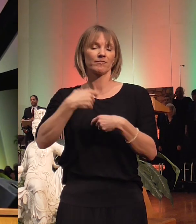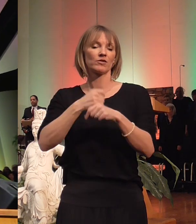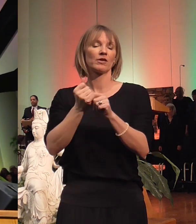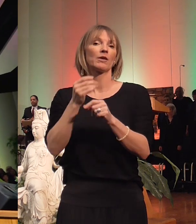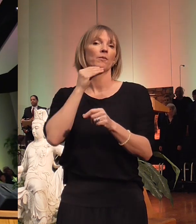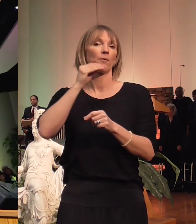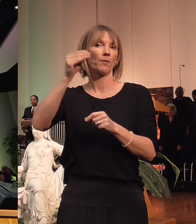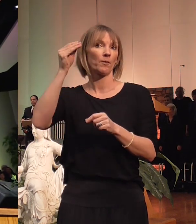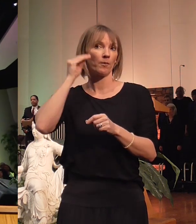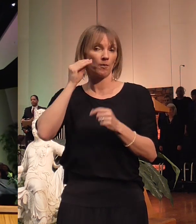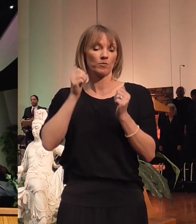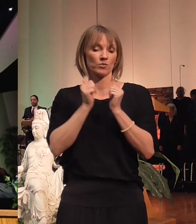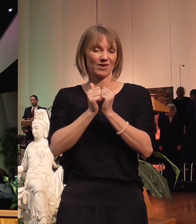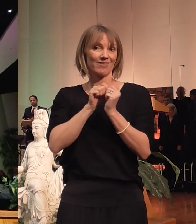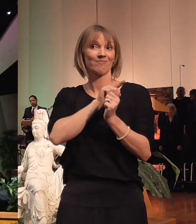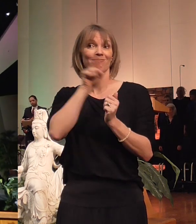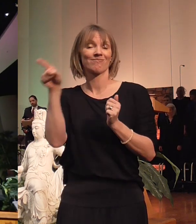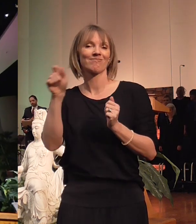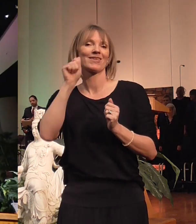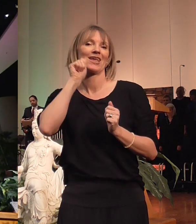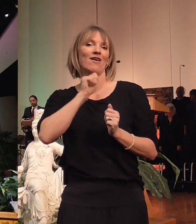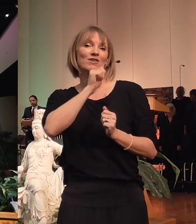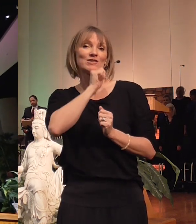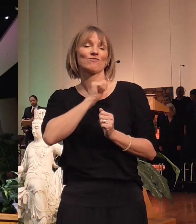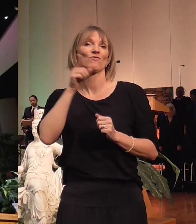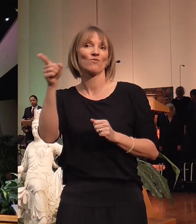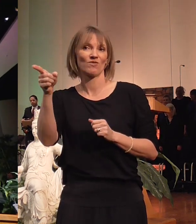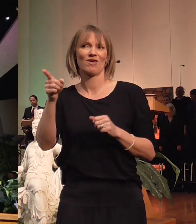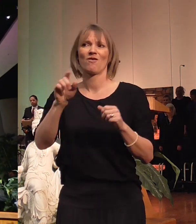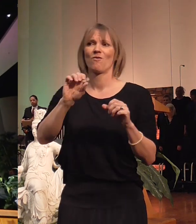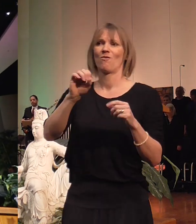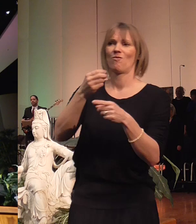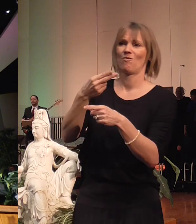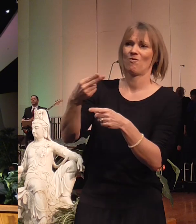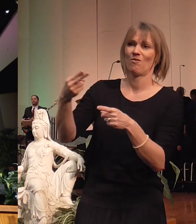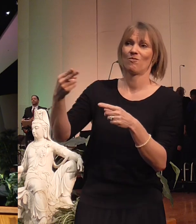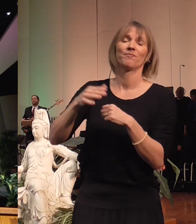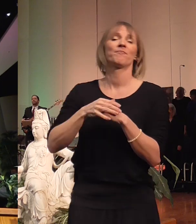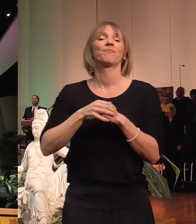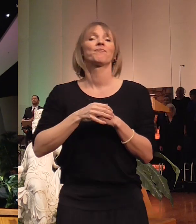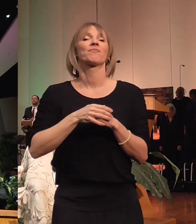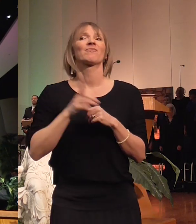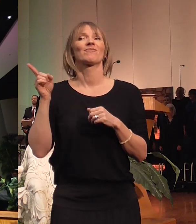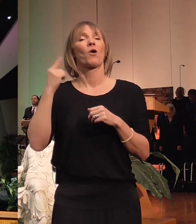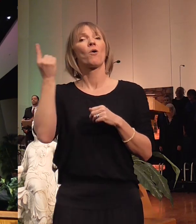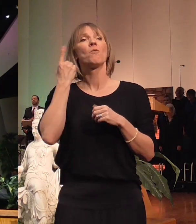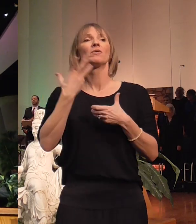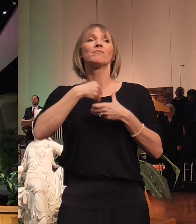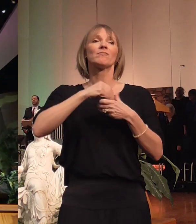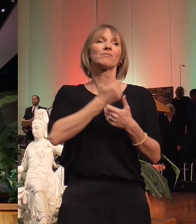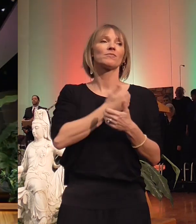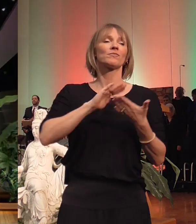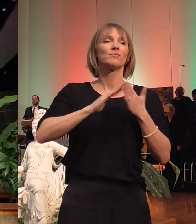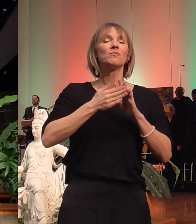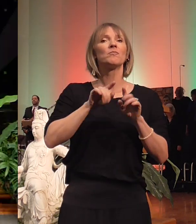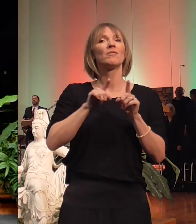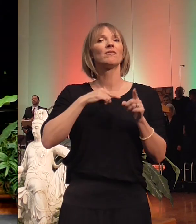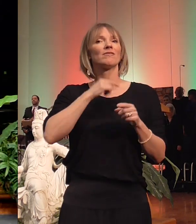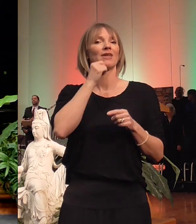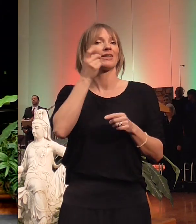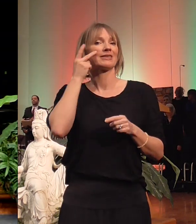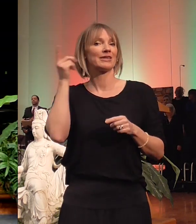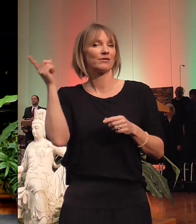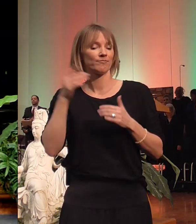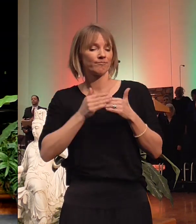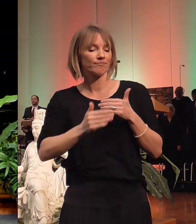a home together in Arizona. And so you're always a part of our community, but we won't be seeing